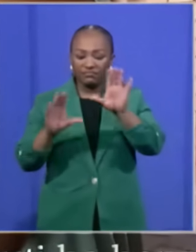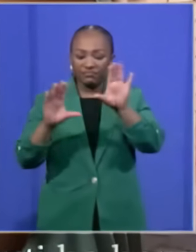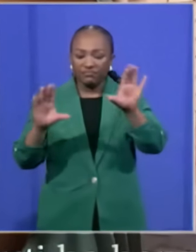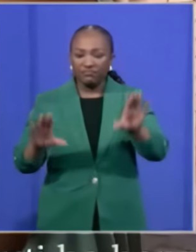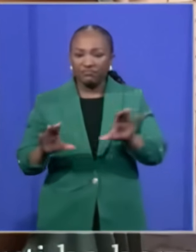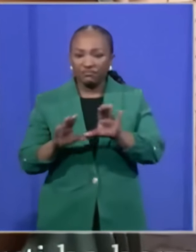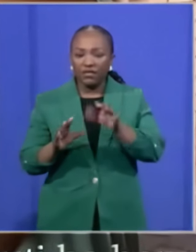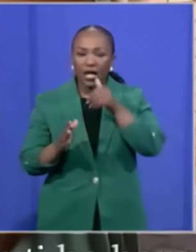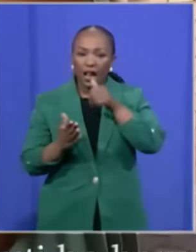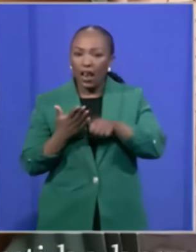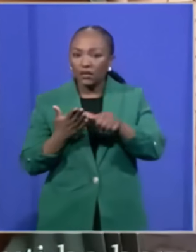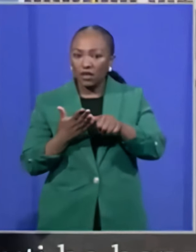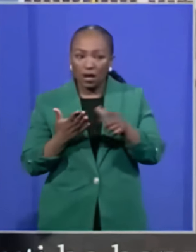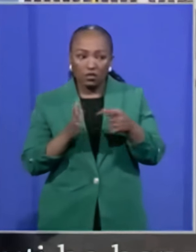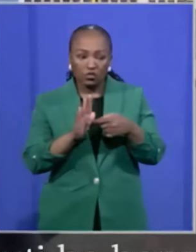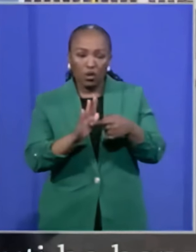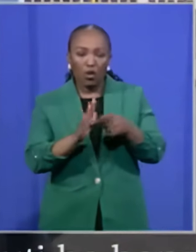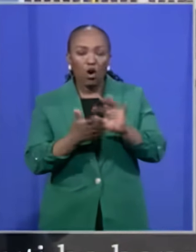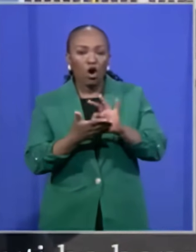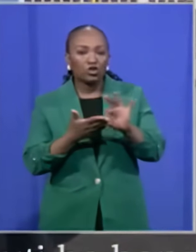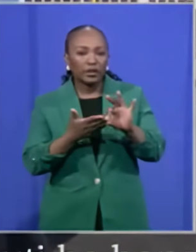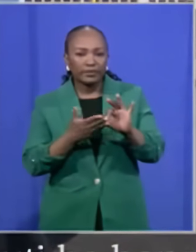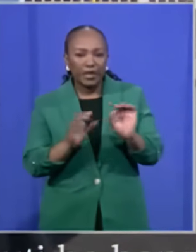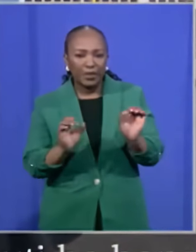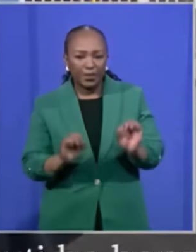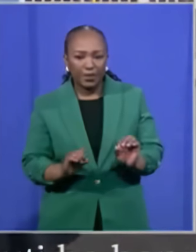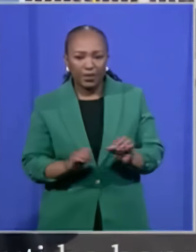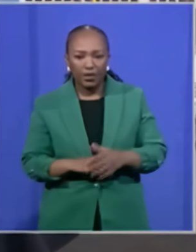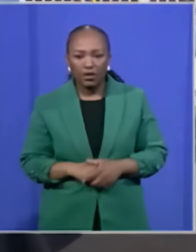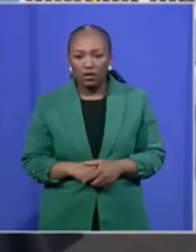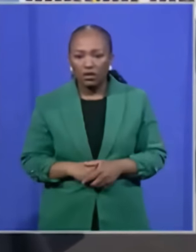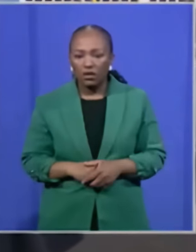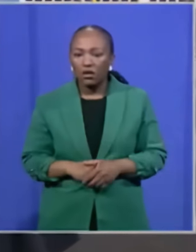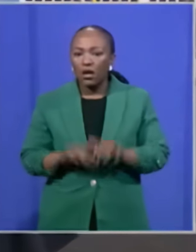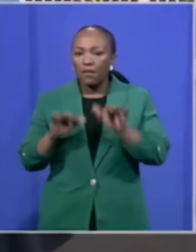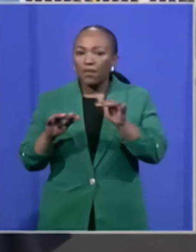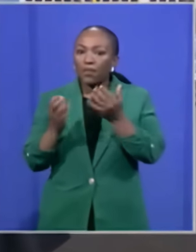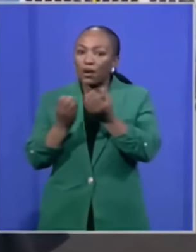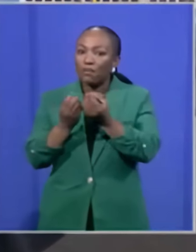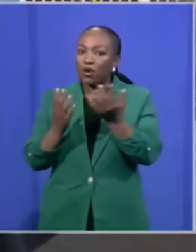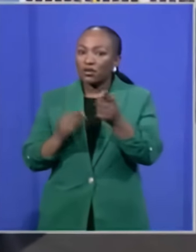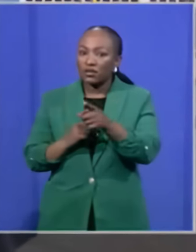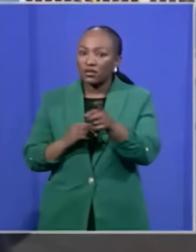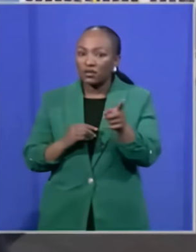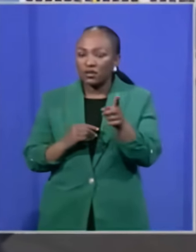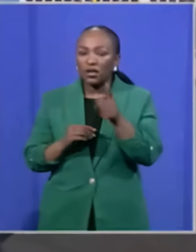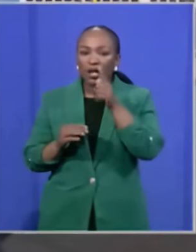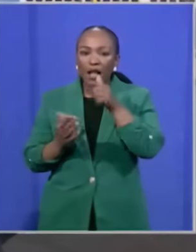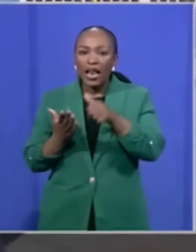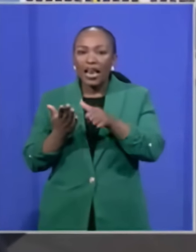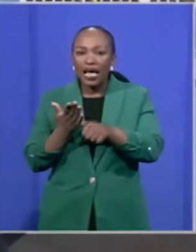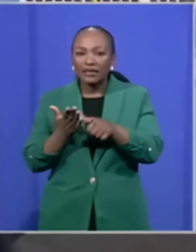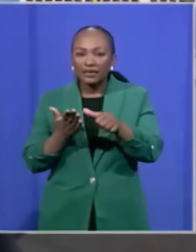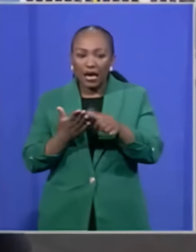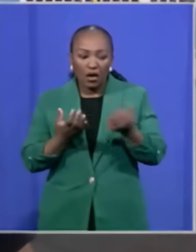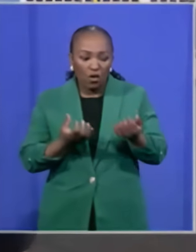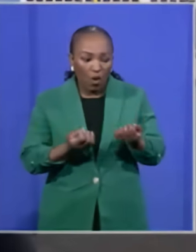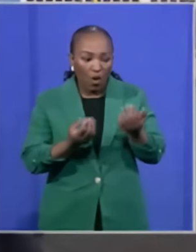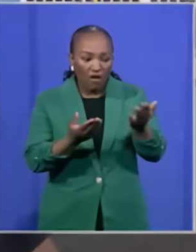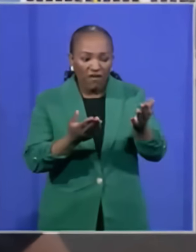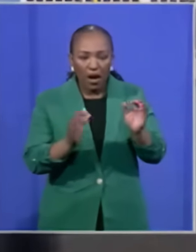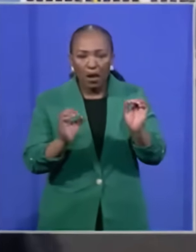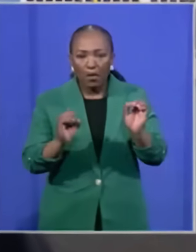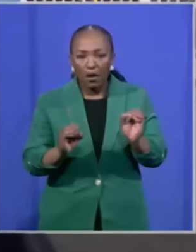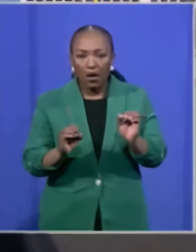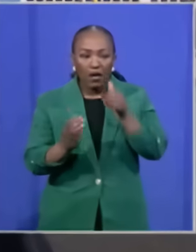le kontraka le NSFAS. Most ya batho ba fanang ka accommodation ha bana ntho e bitsang the letters of offer. Ha o sena